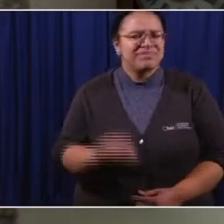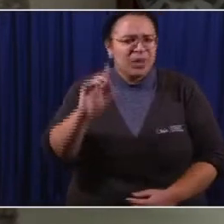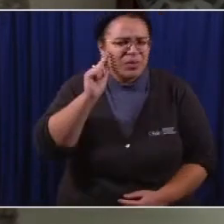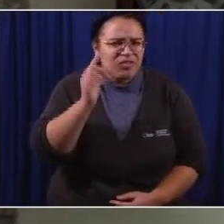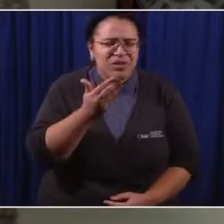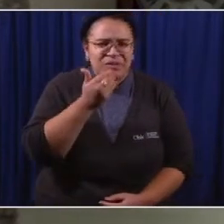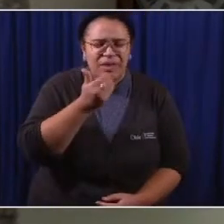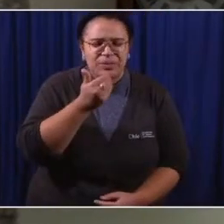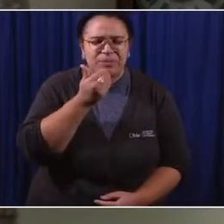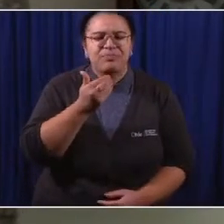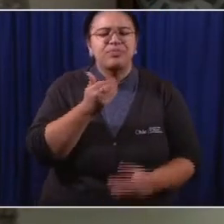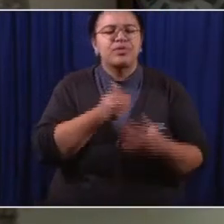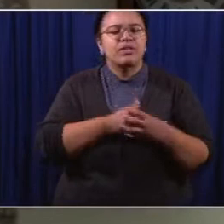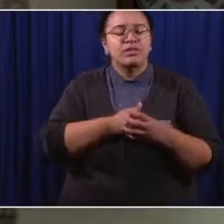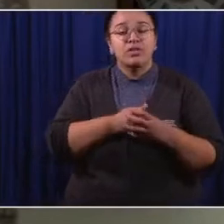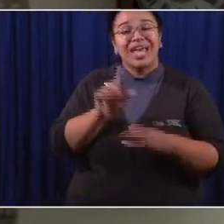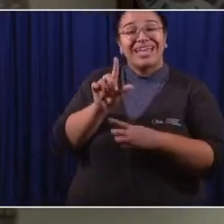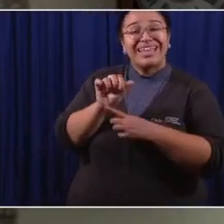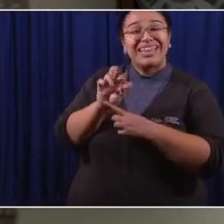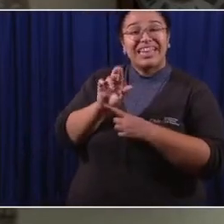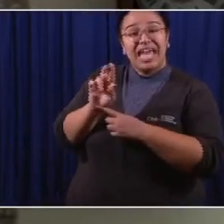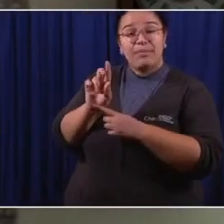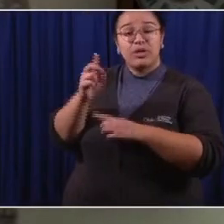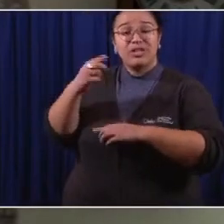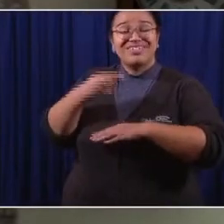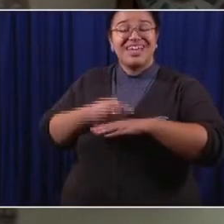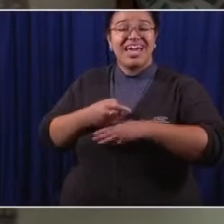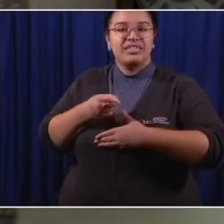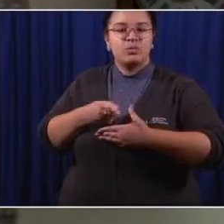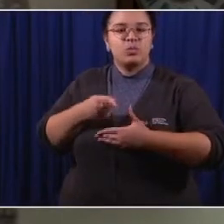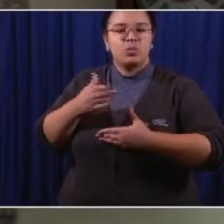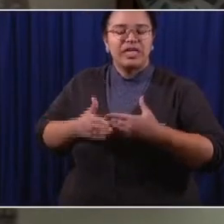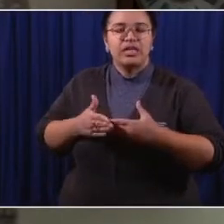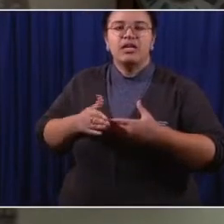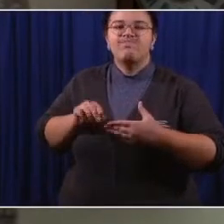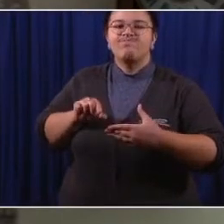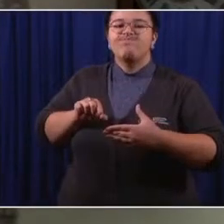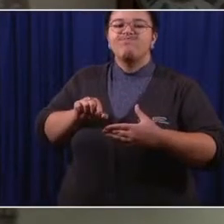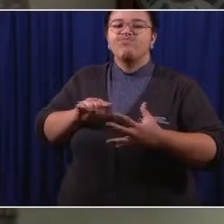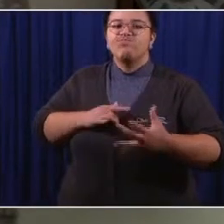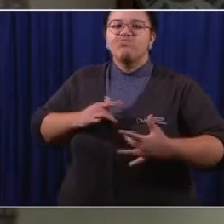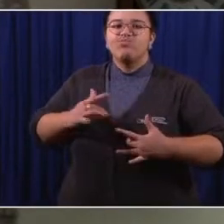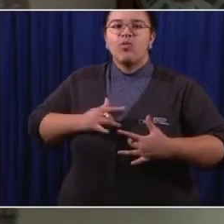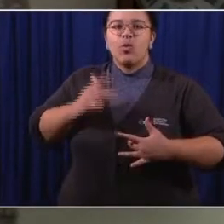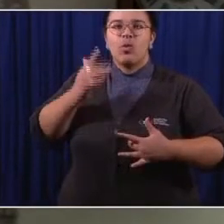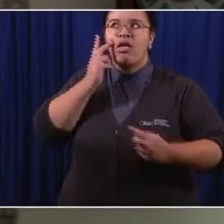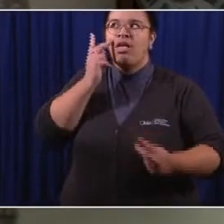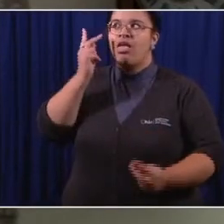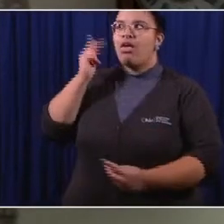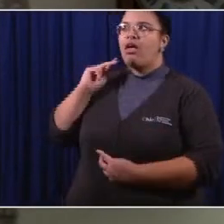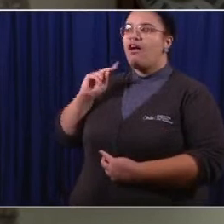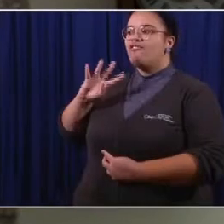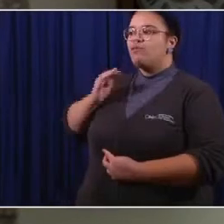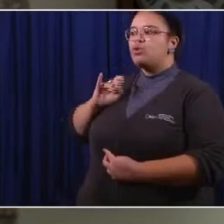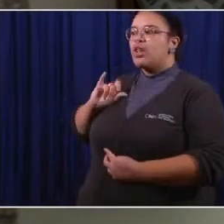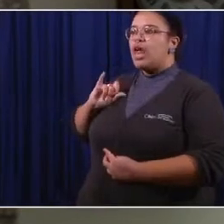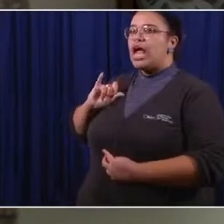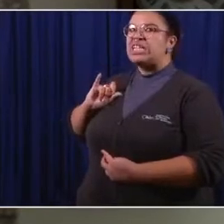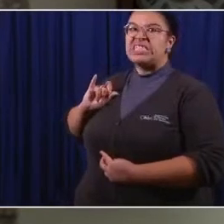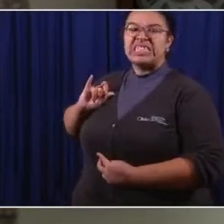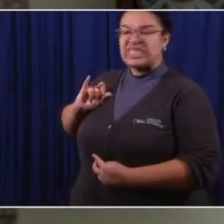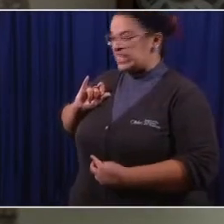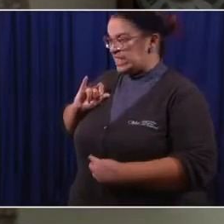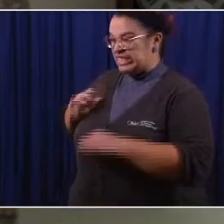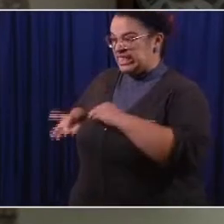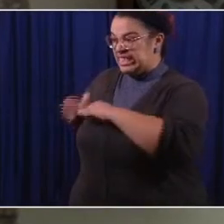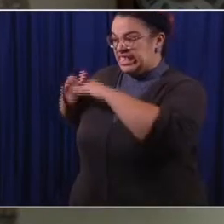obviously concern surrounding Labor Day, and that seems to stem from what we saw after the 4th of July. But are you concerned that a spike at this time